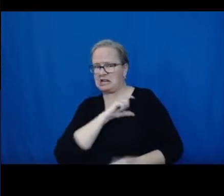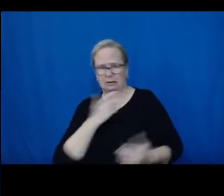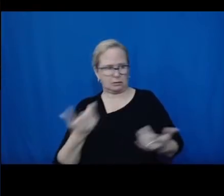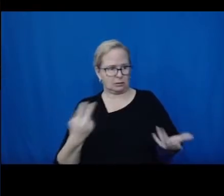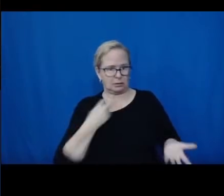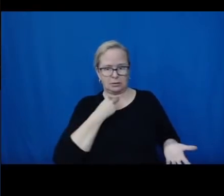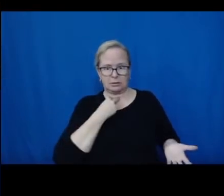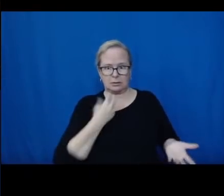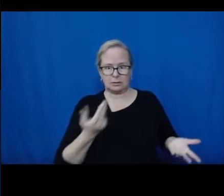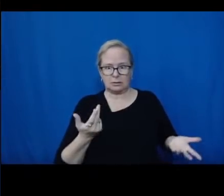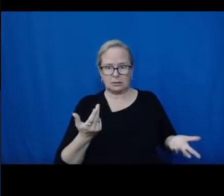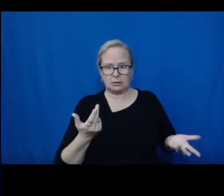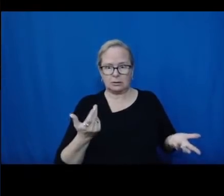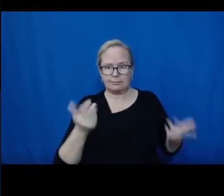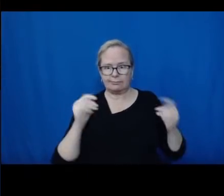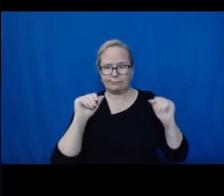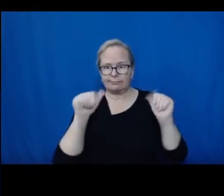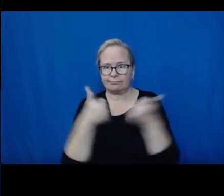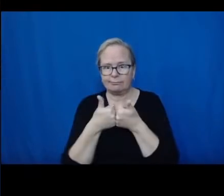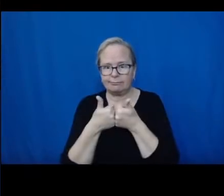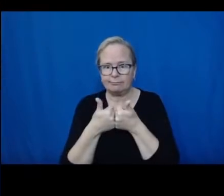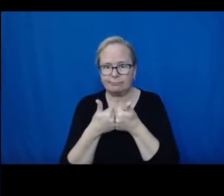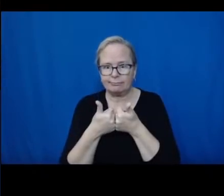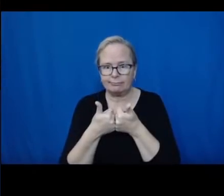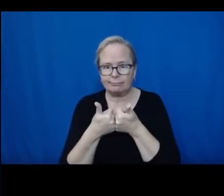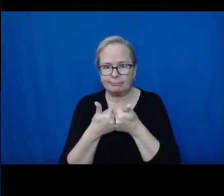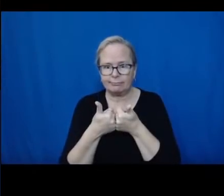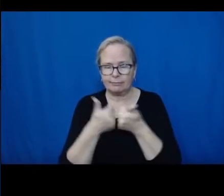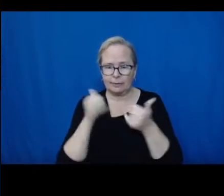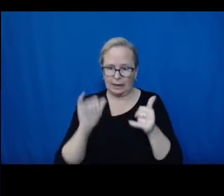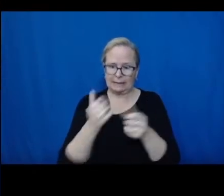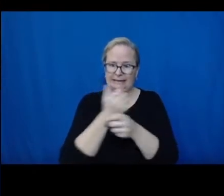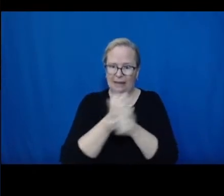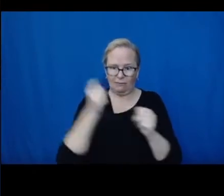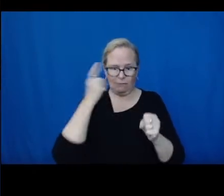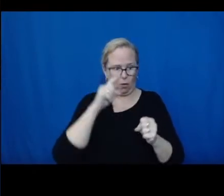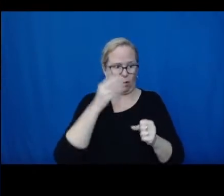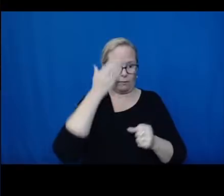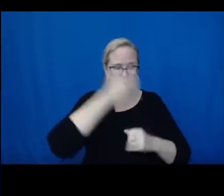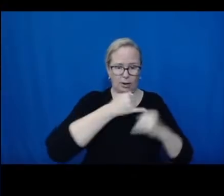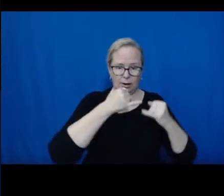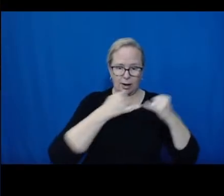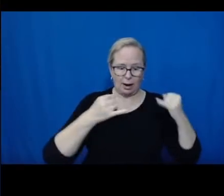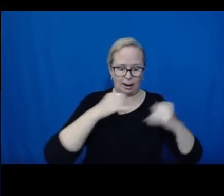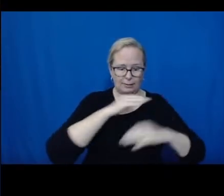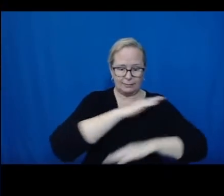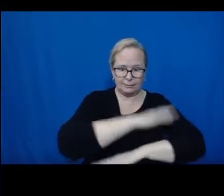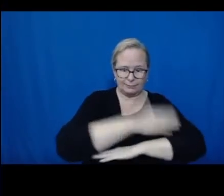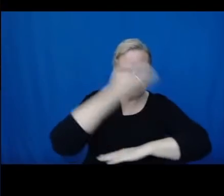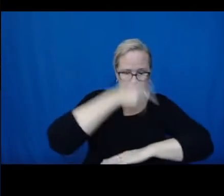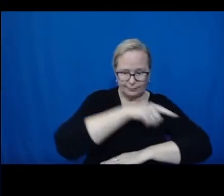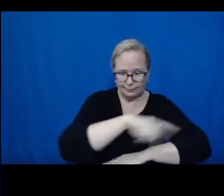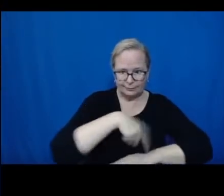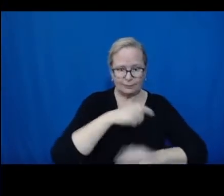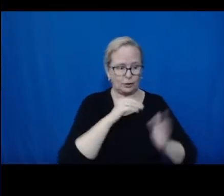concern for us about what that means for the safety of all frontline healthcare workers across the province.